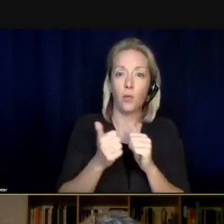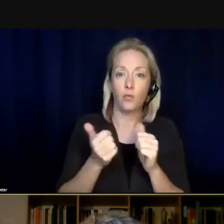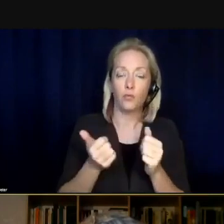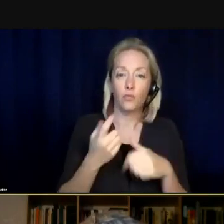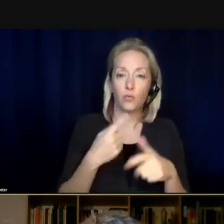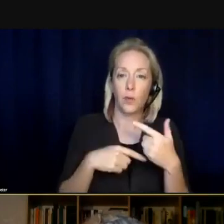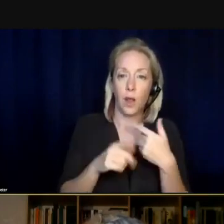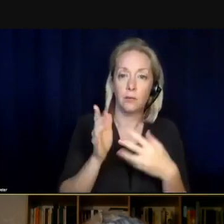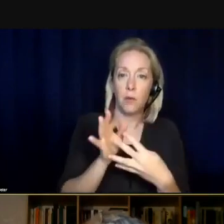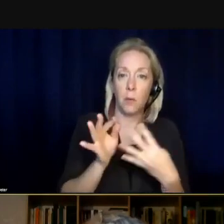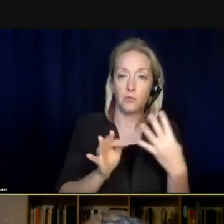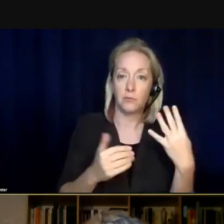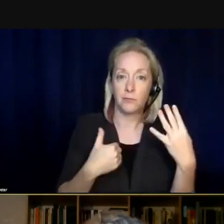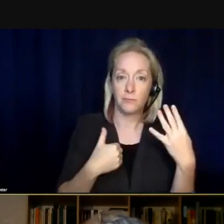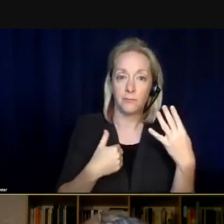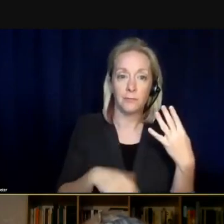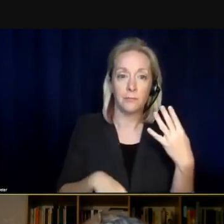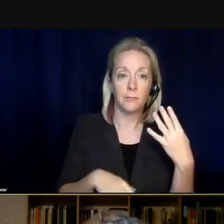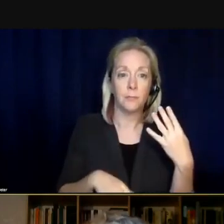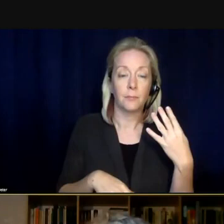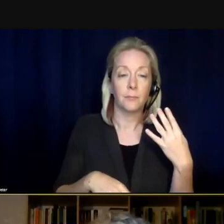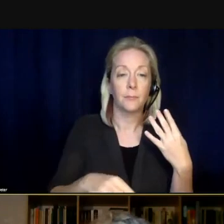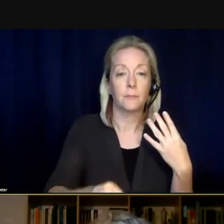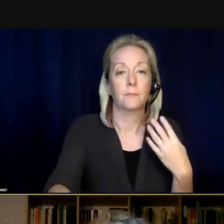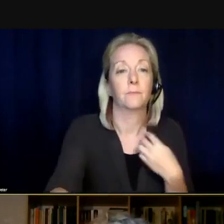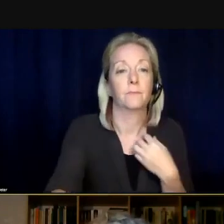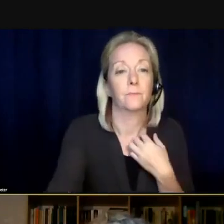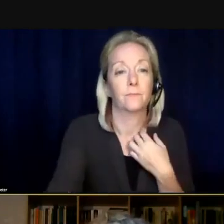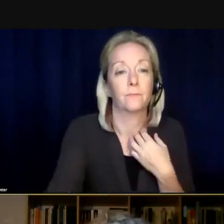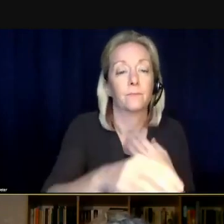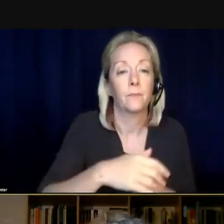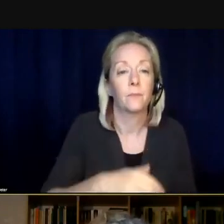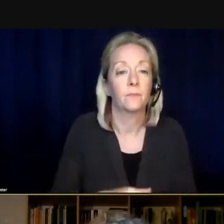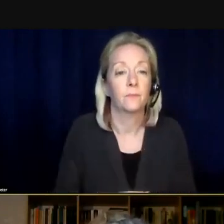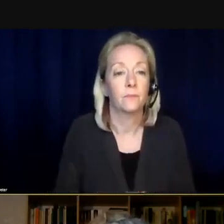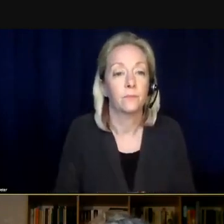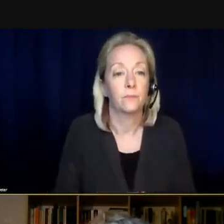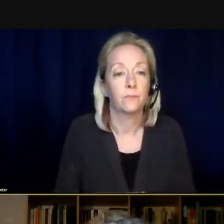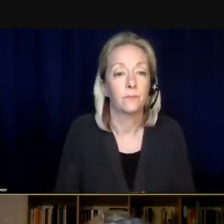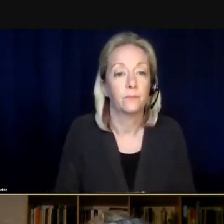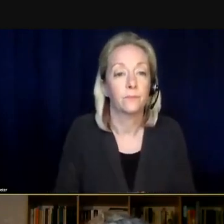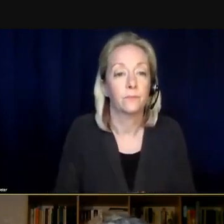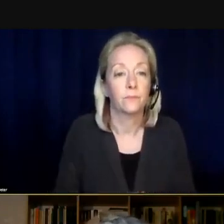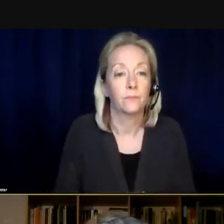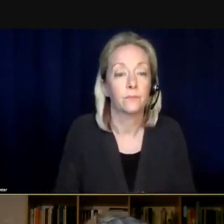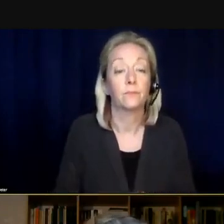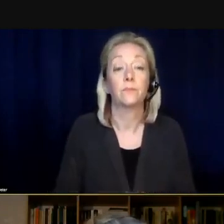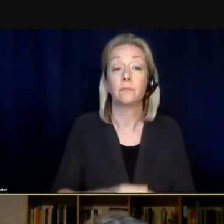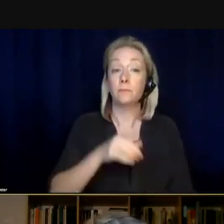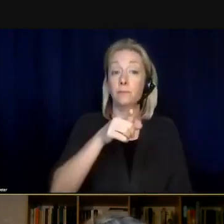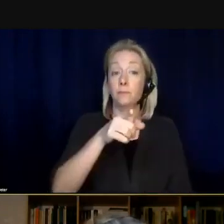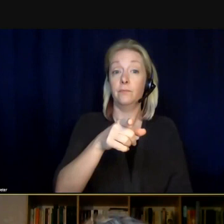Okay, so we're going to pick one. And then we even have